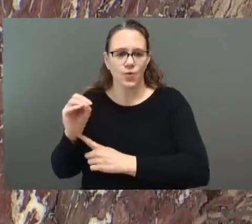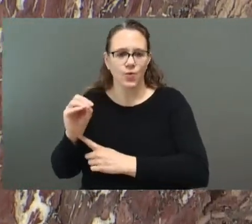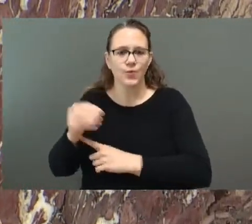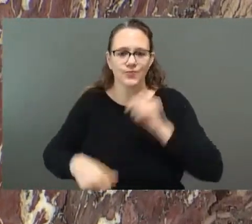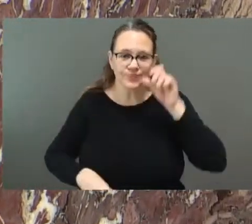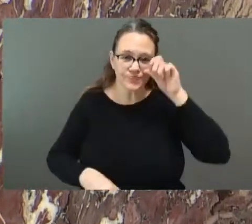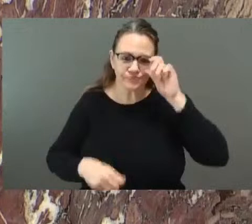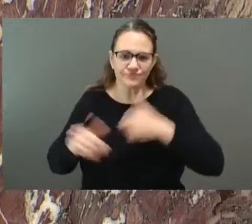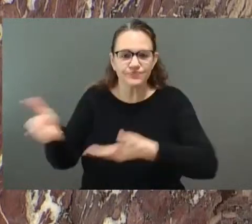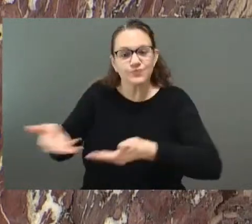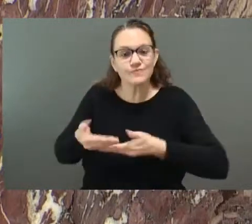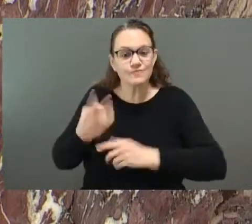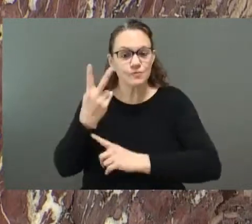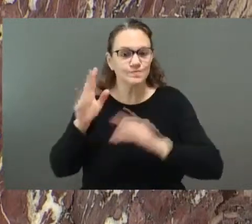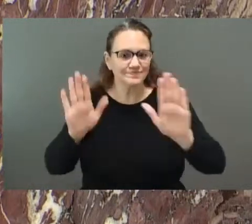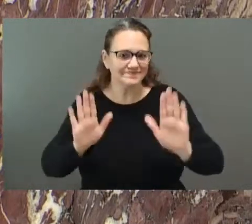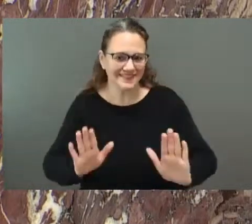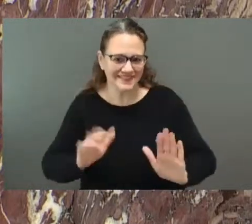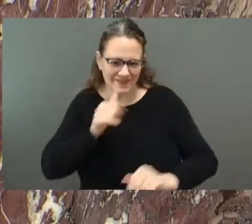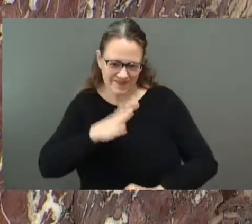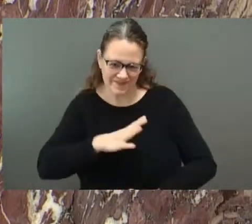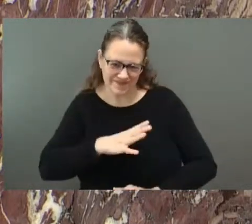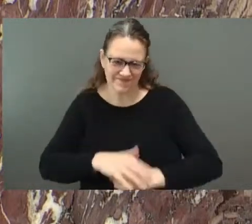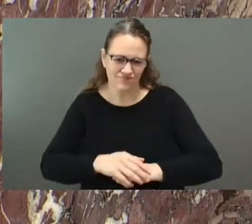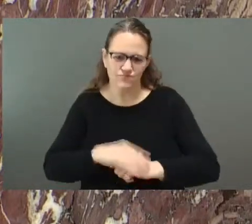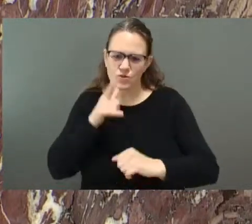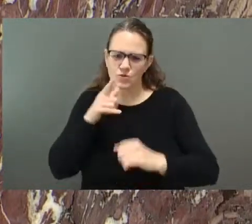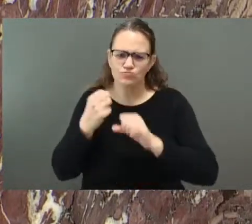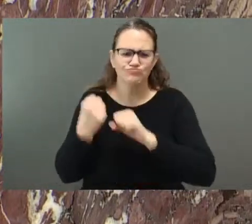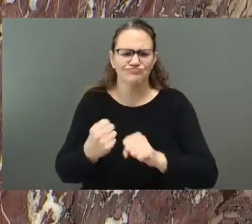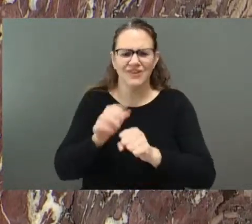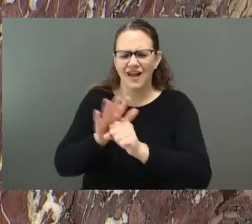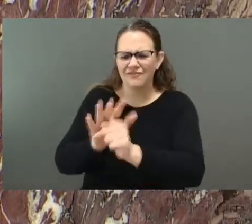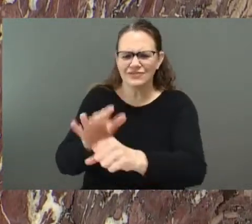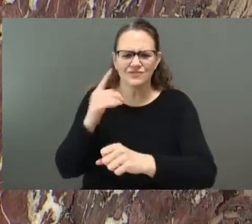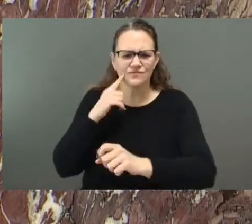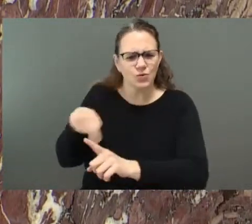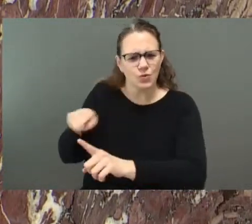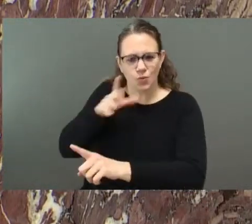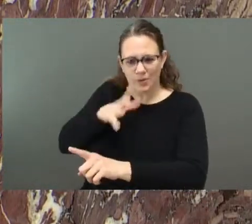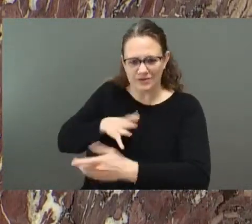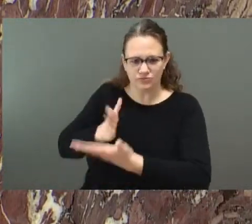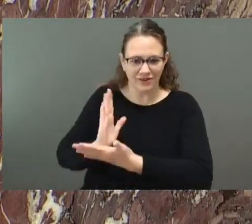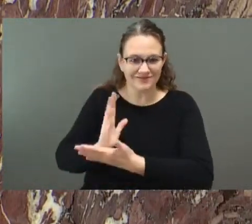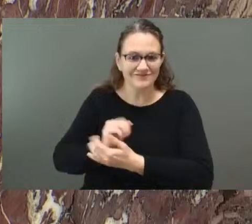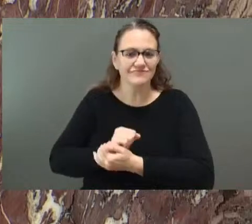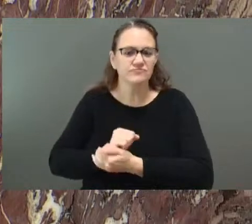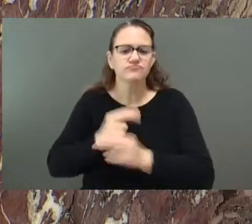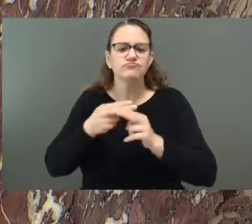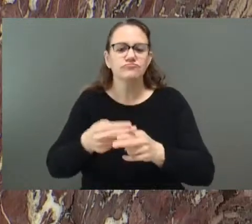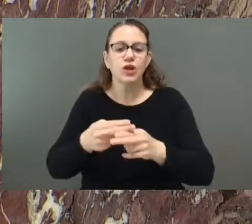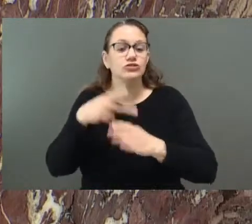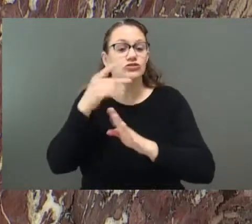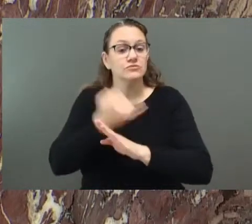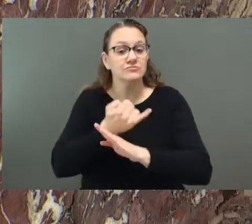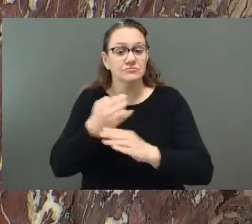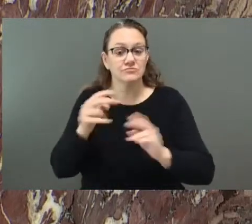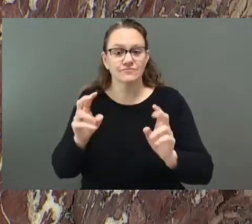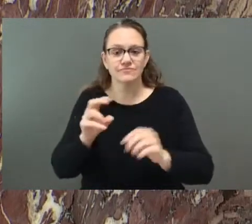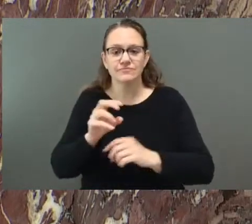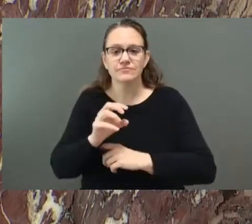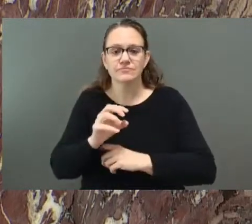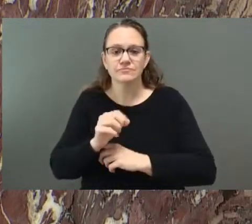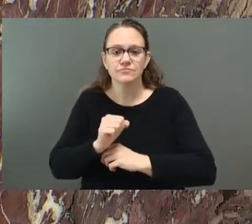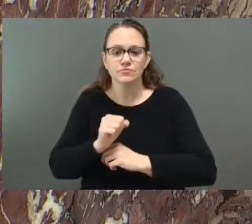strong advocates for women's rights from the Restitution Project, who are here today to meet with and talk to our